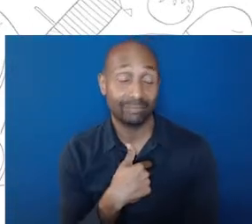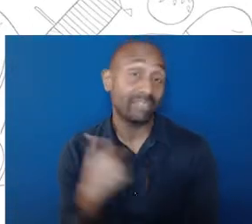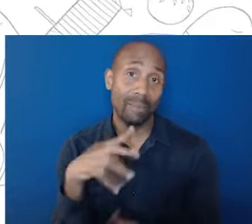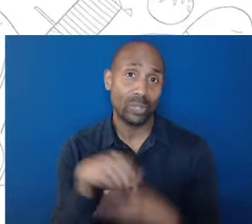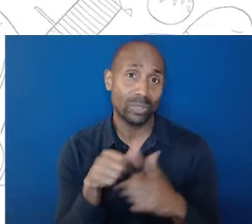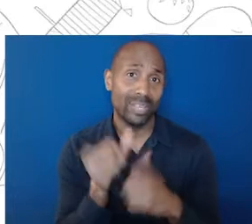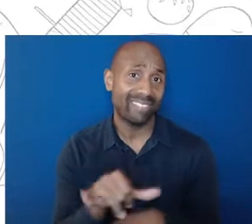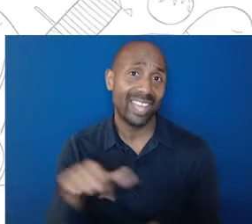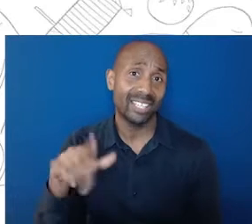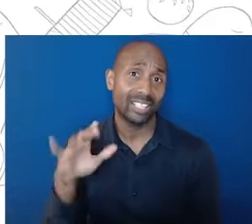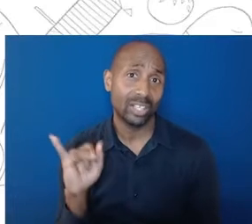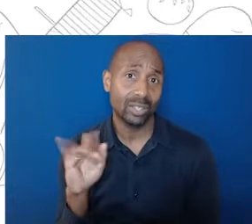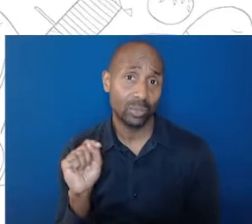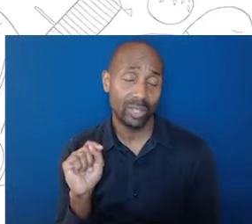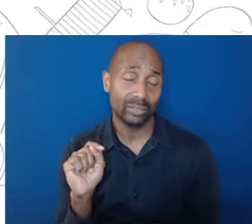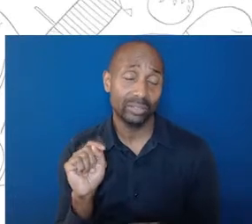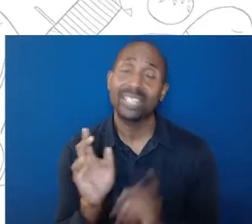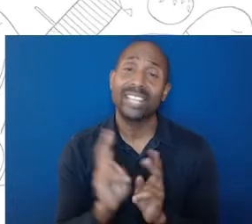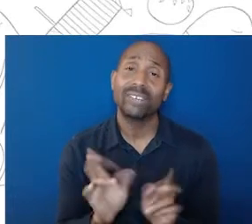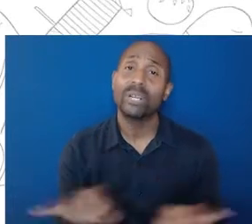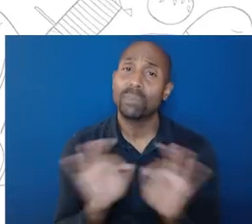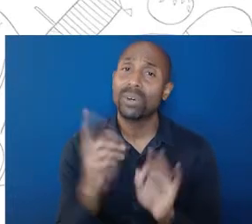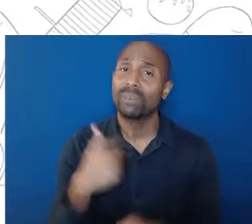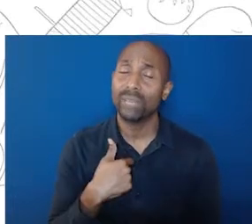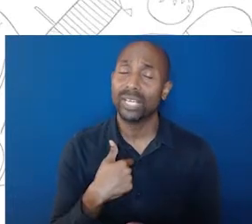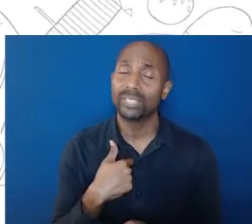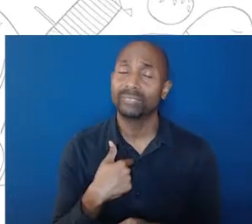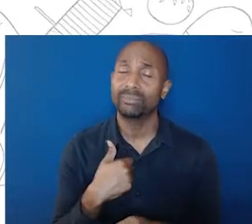it's very important for me to have both those things,